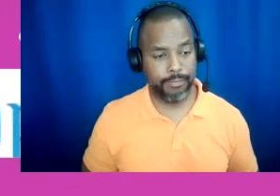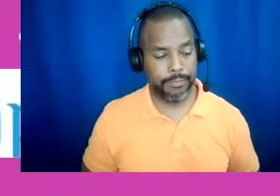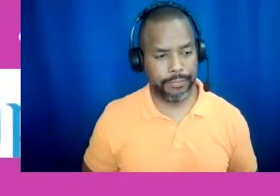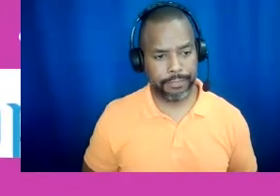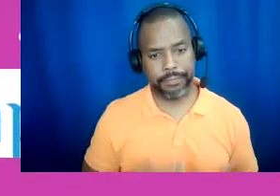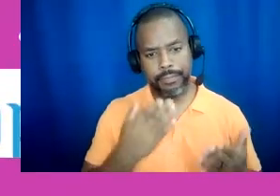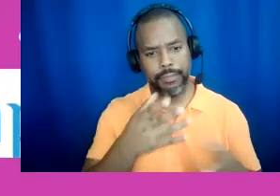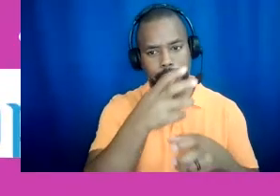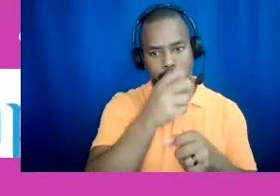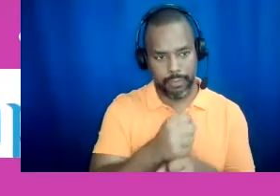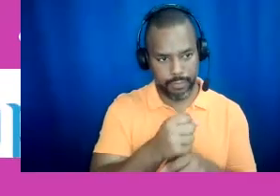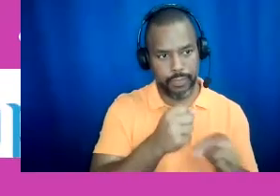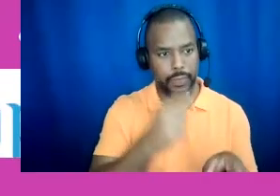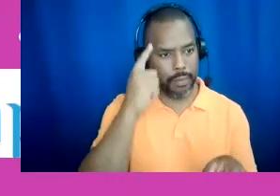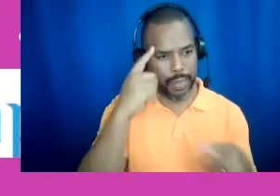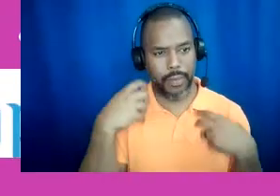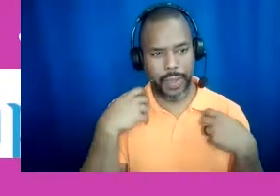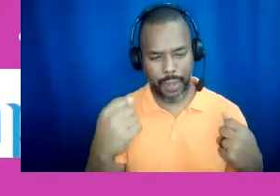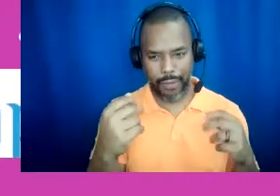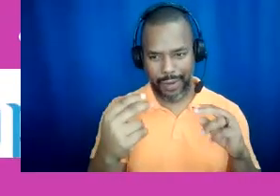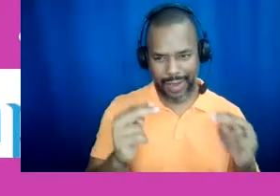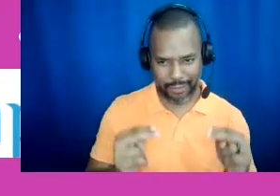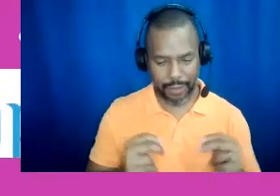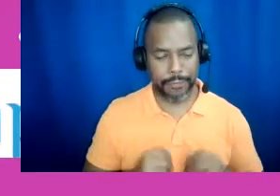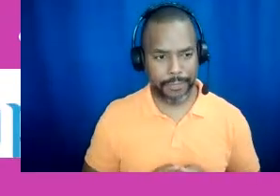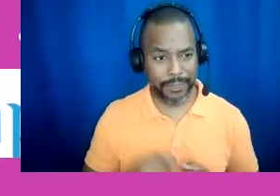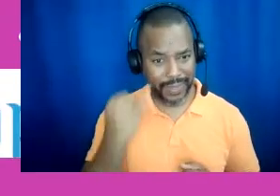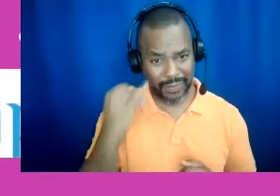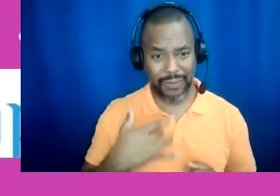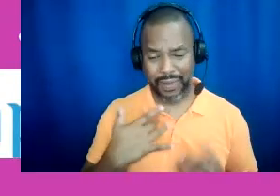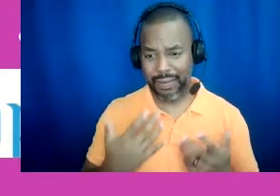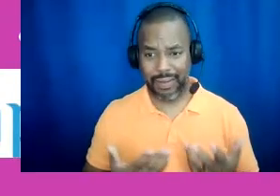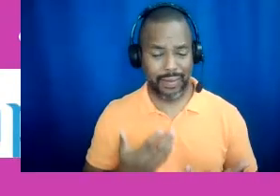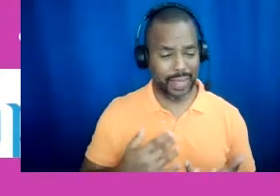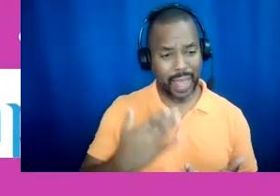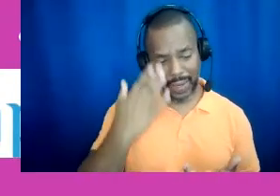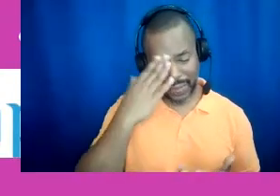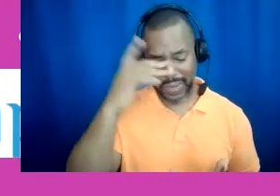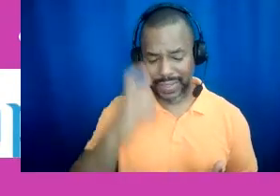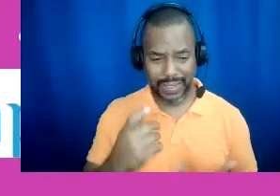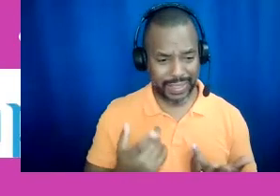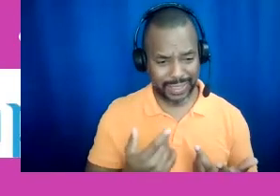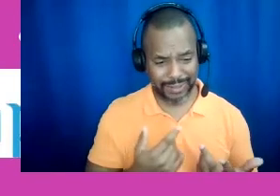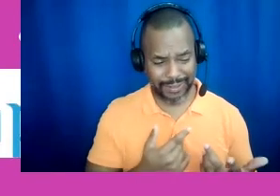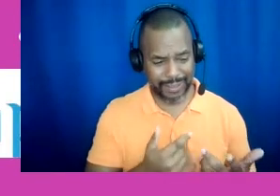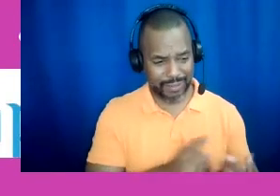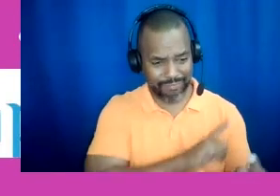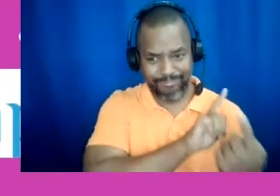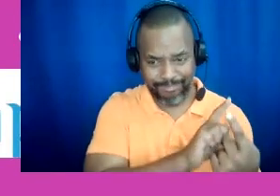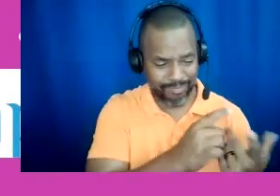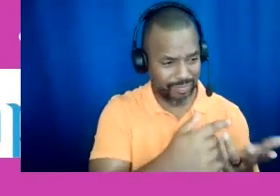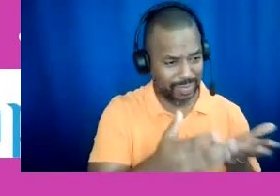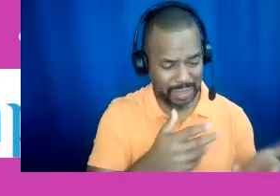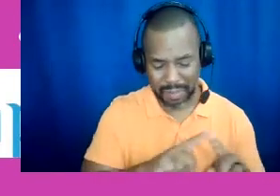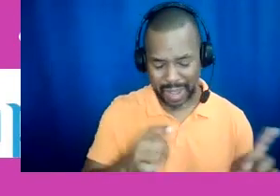This one right here is the mental health navigator. So if you really get to the point where you're like, you know what, I know I need to talk to somebody, but I don't really know what